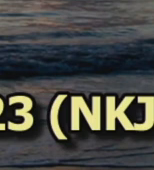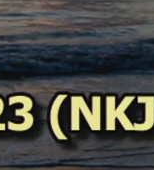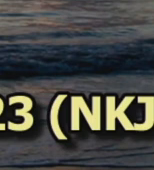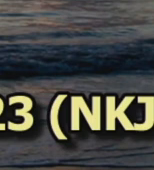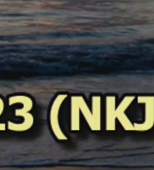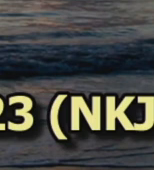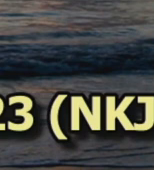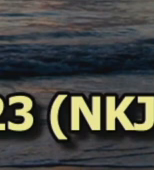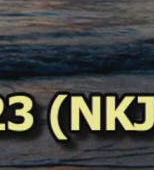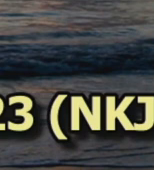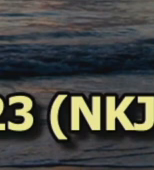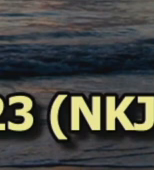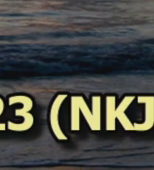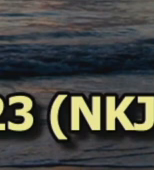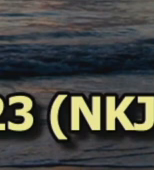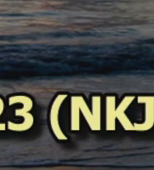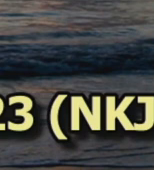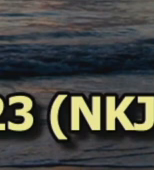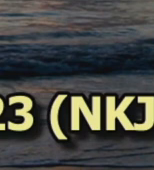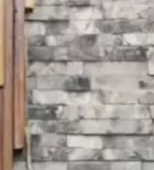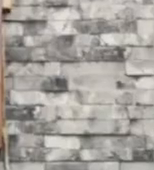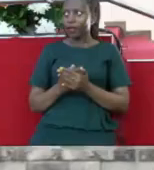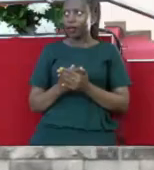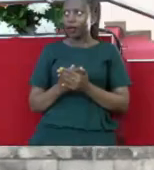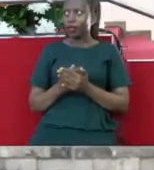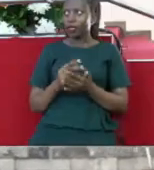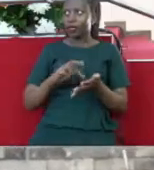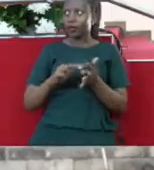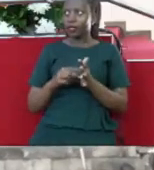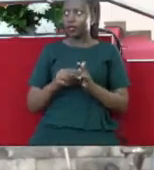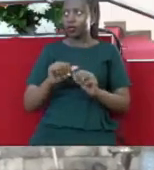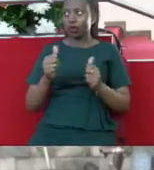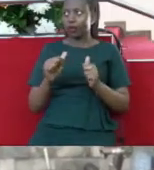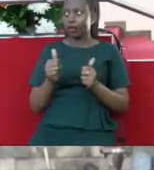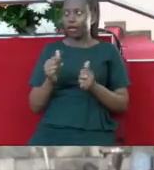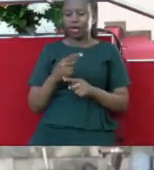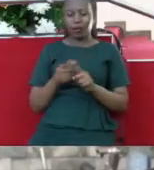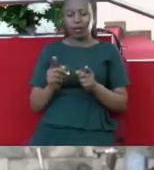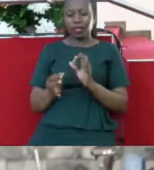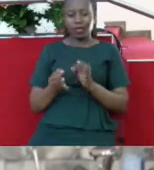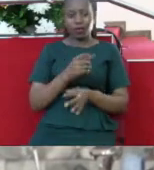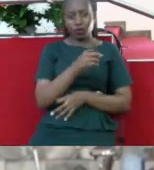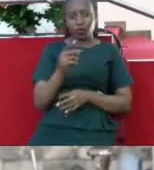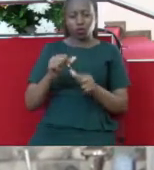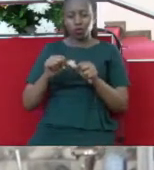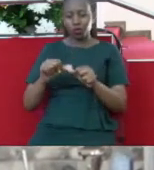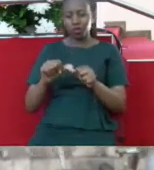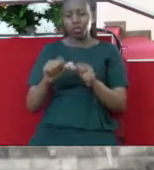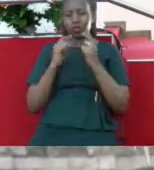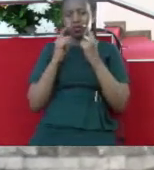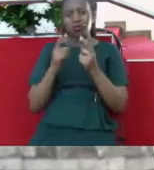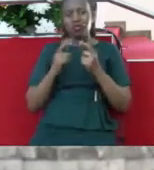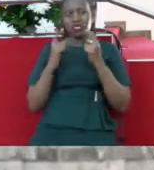sin through my death. Kama yule anakataa anasema ya kwamba mimi nataka kulipia ile malipo kupitia kifo changu. And so you